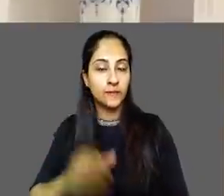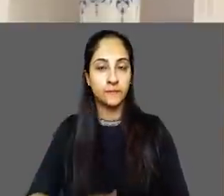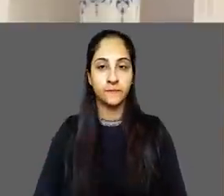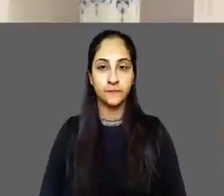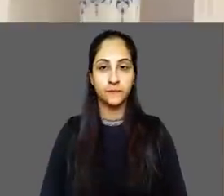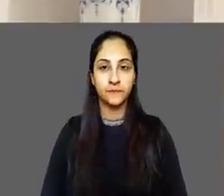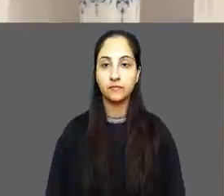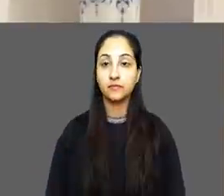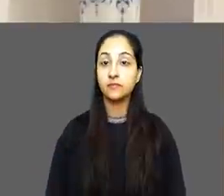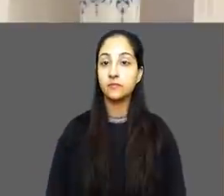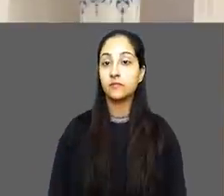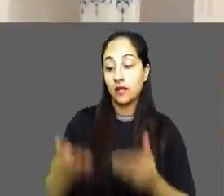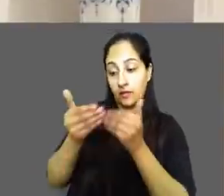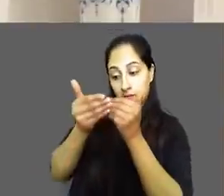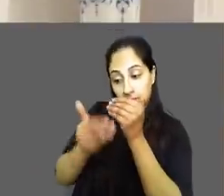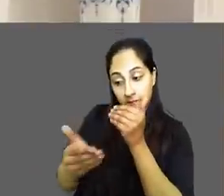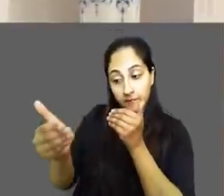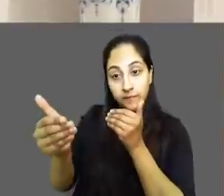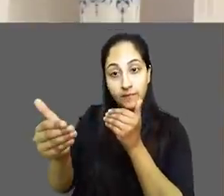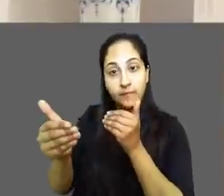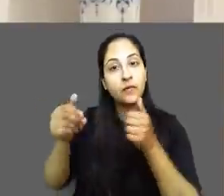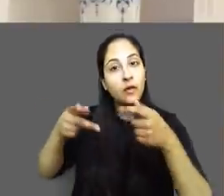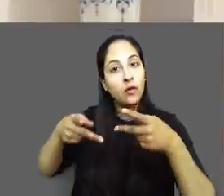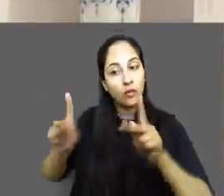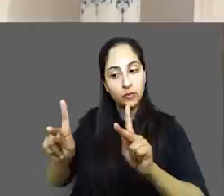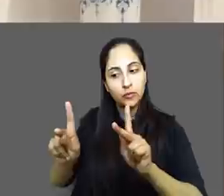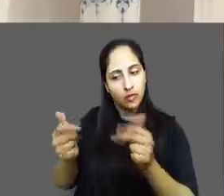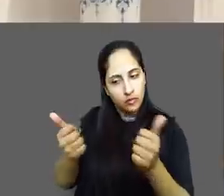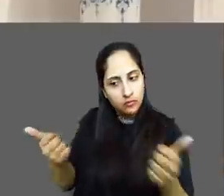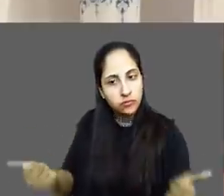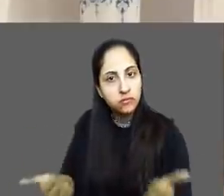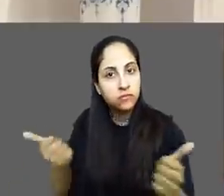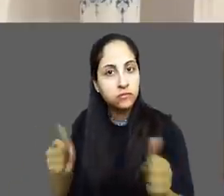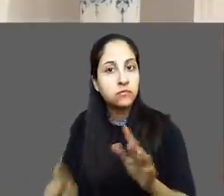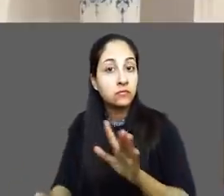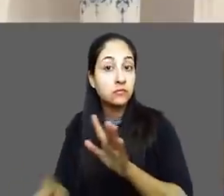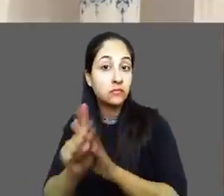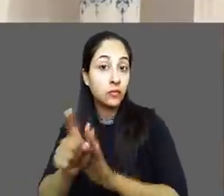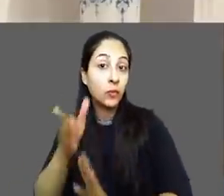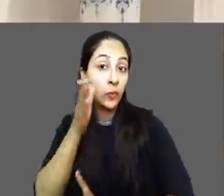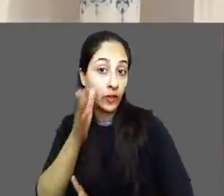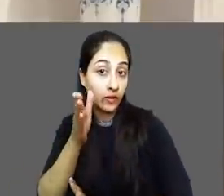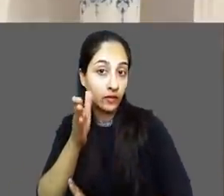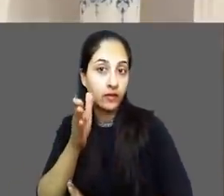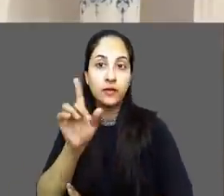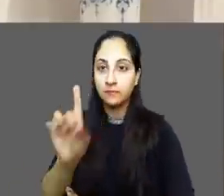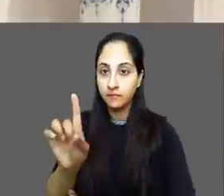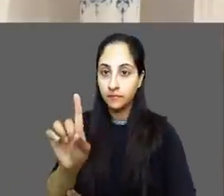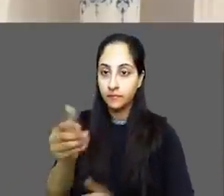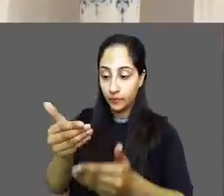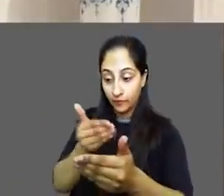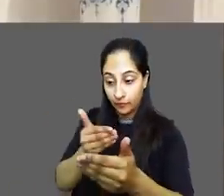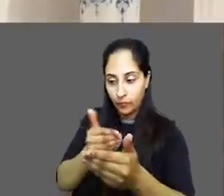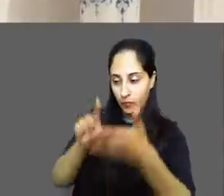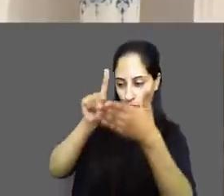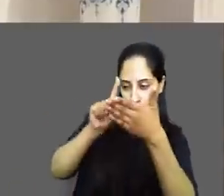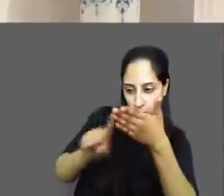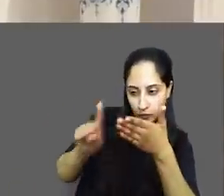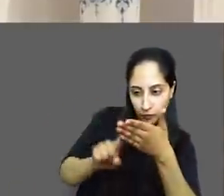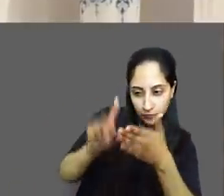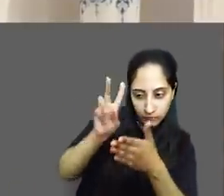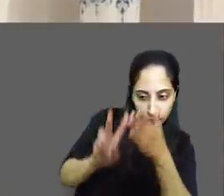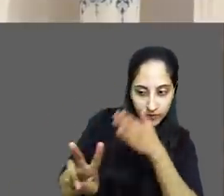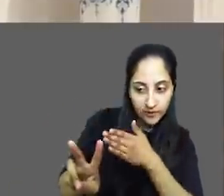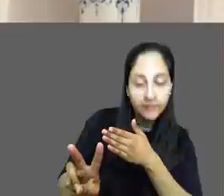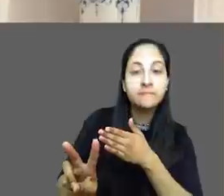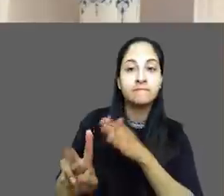first thing, Zain, is that I think a world of opportunity will belong to those who see what's on the horizon and